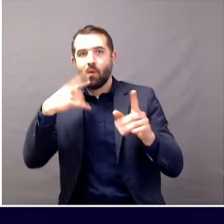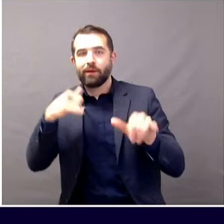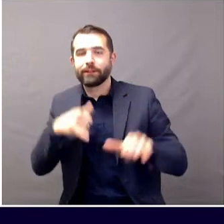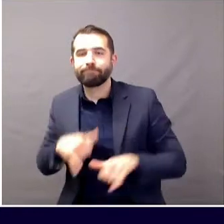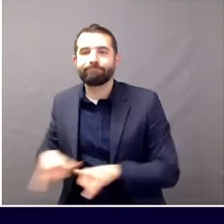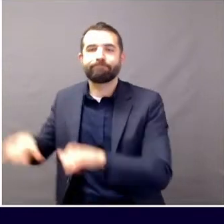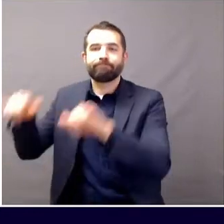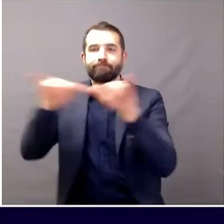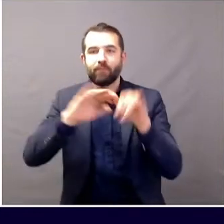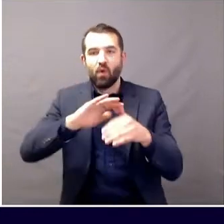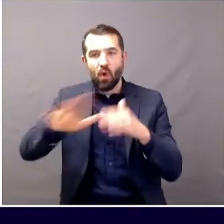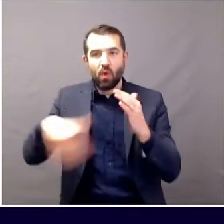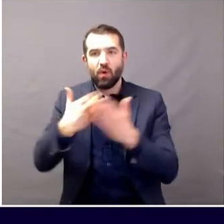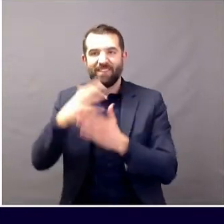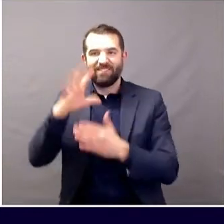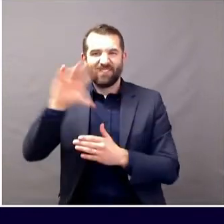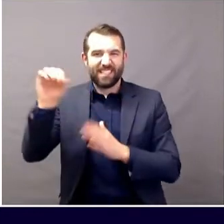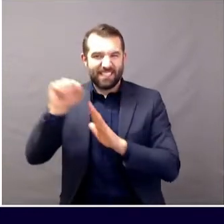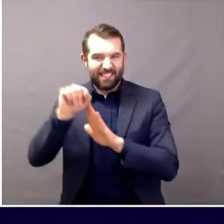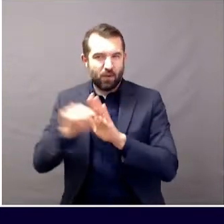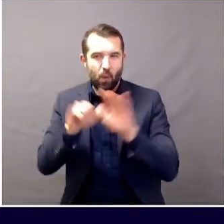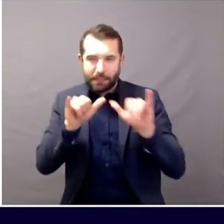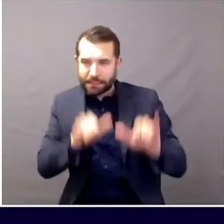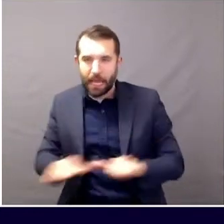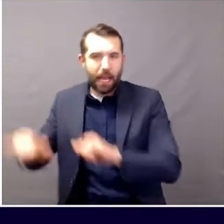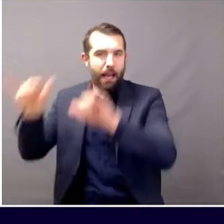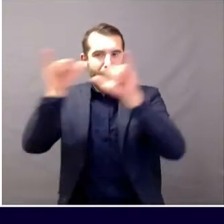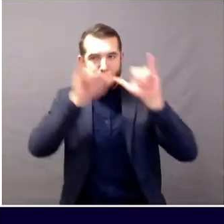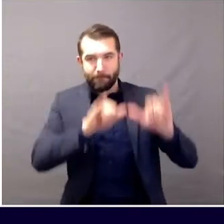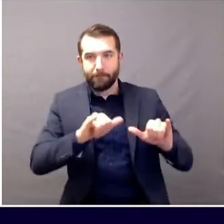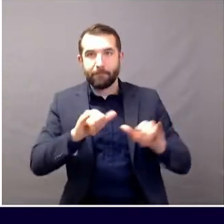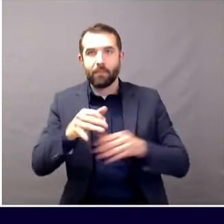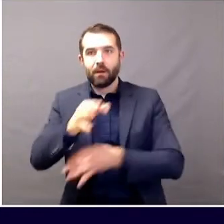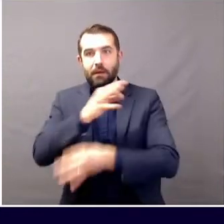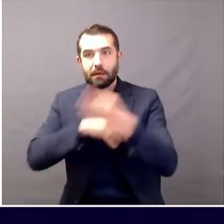fashion, and you don't have this piecemeal approach of 100